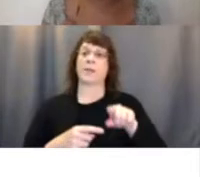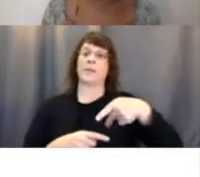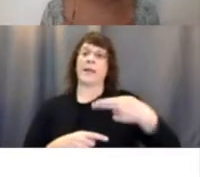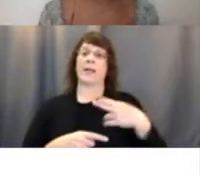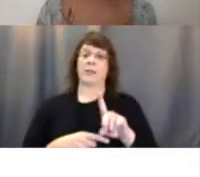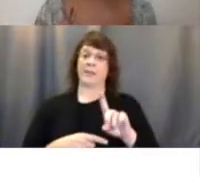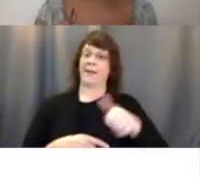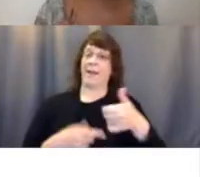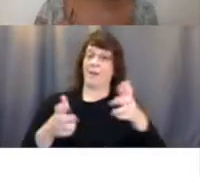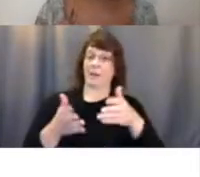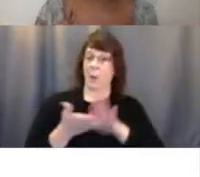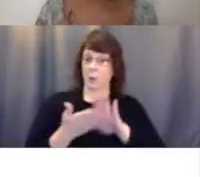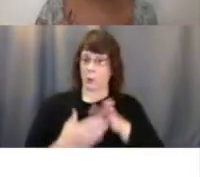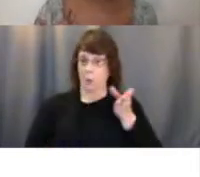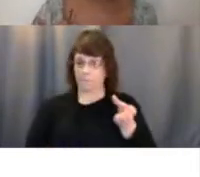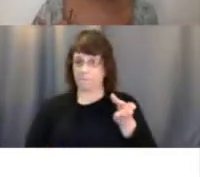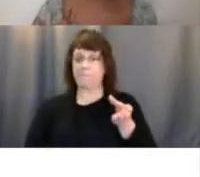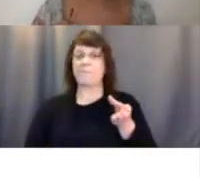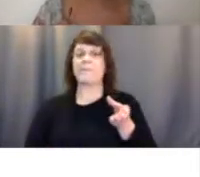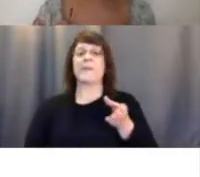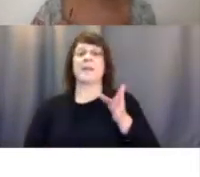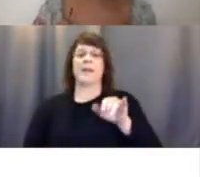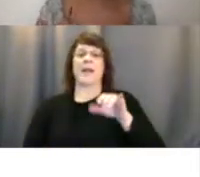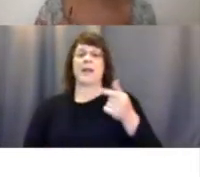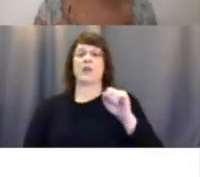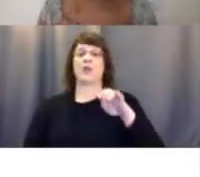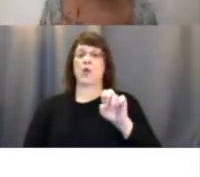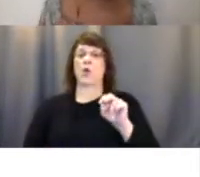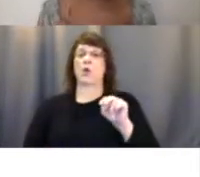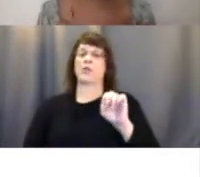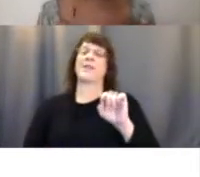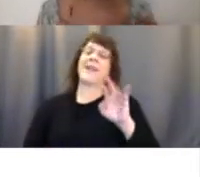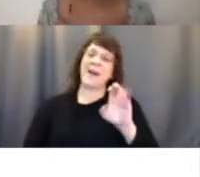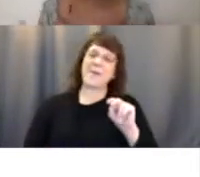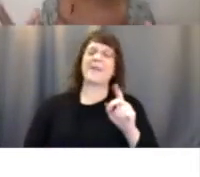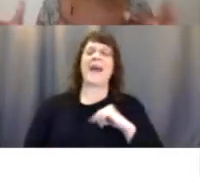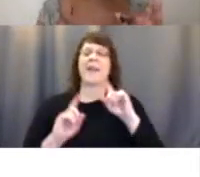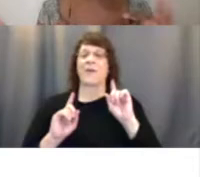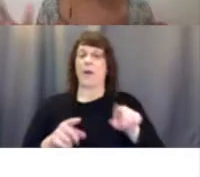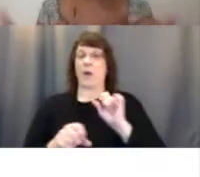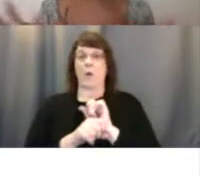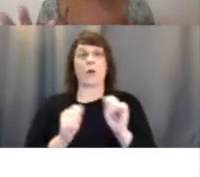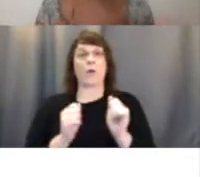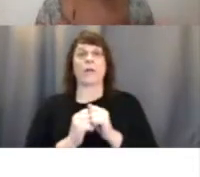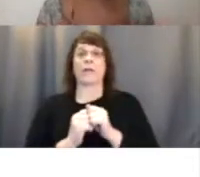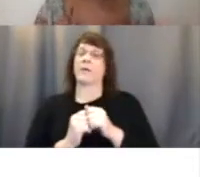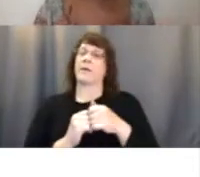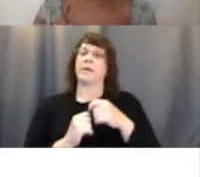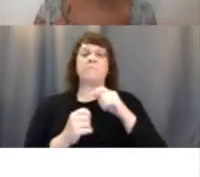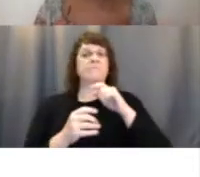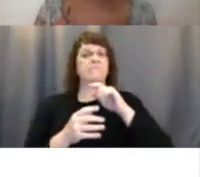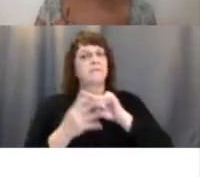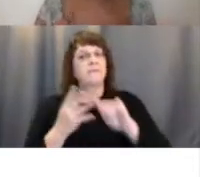basketball school. And at Georgetown, I was afforded the opportunity to work on quite a few different